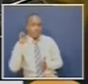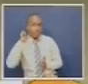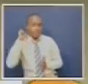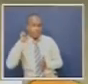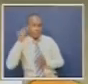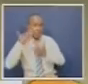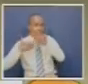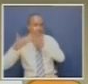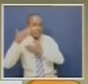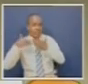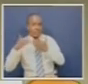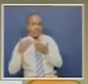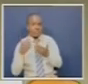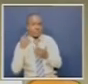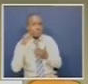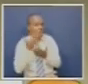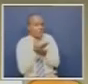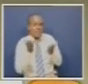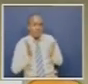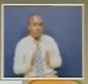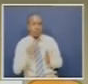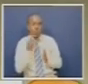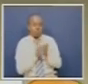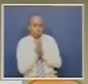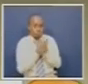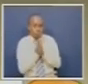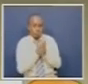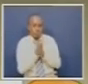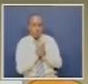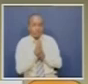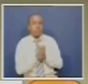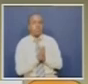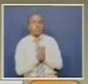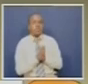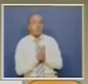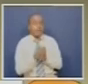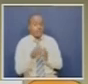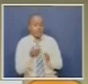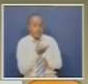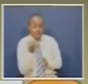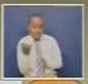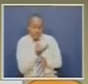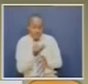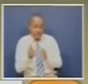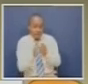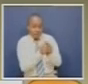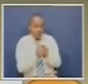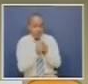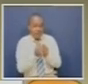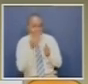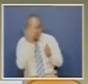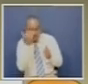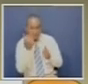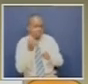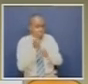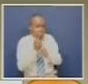history is there for anyone who is keen enough to observe. Mm-hmm. And that they are together out of convenience,